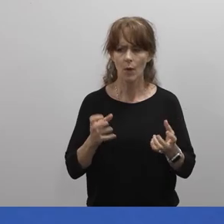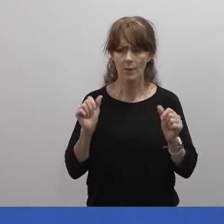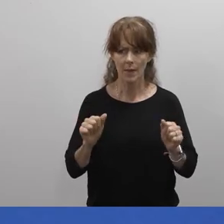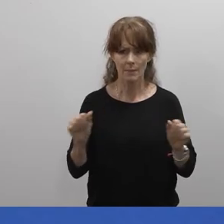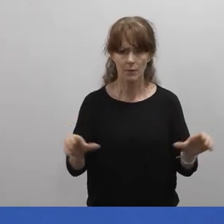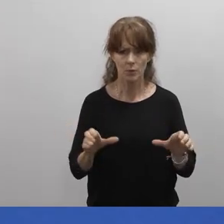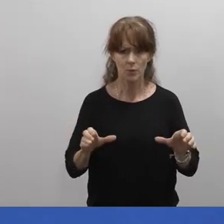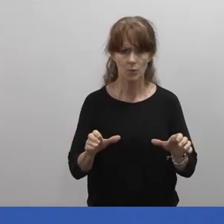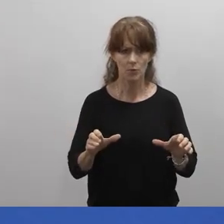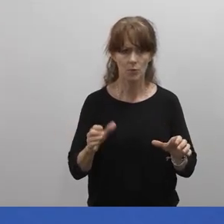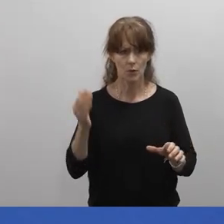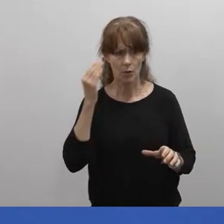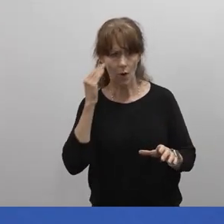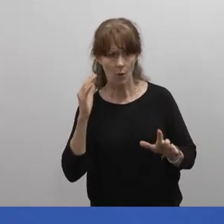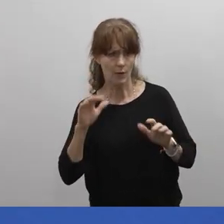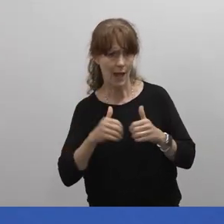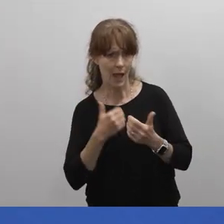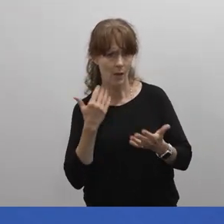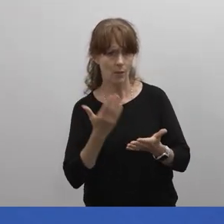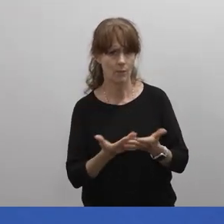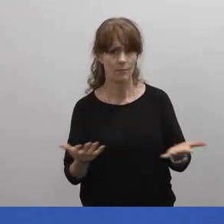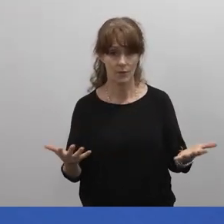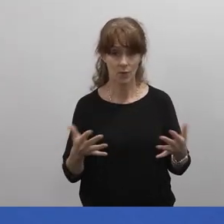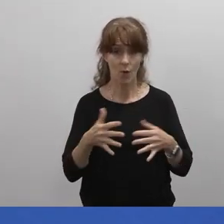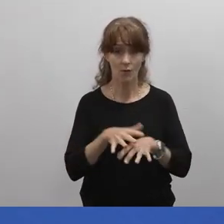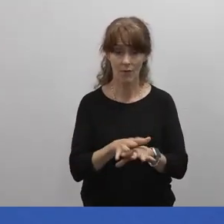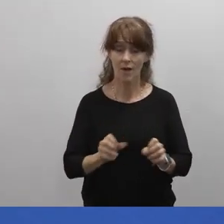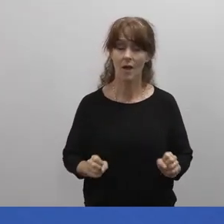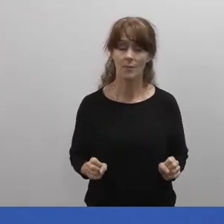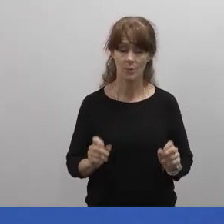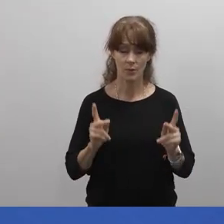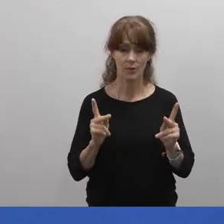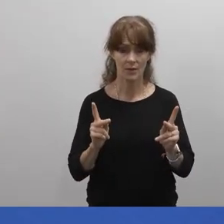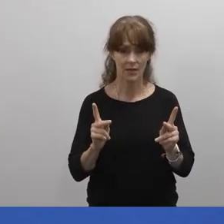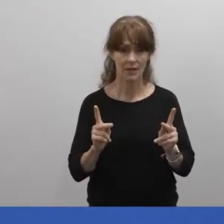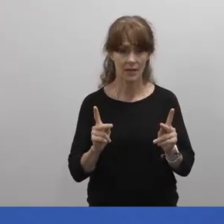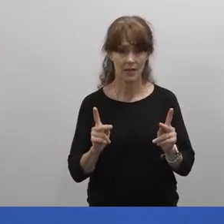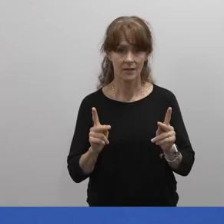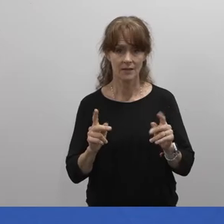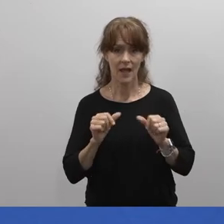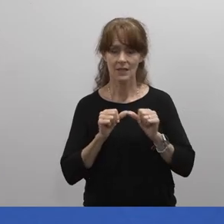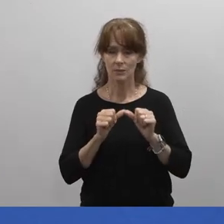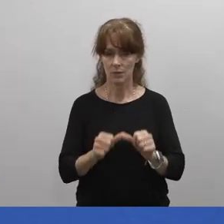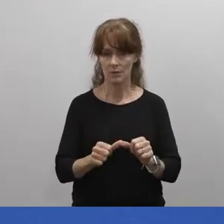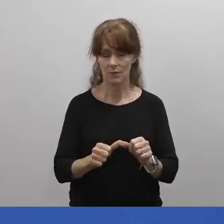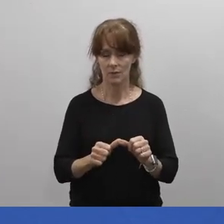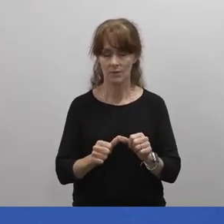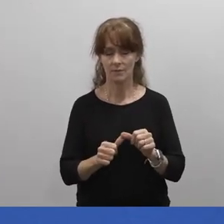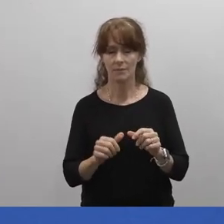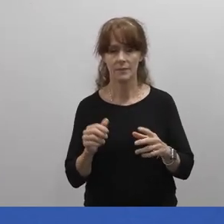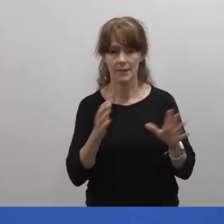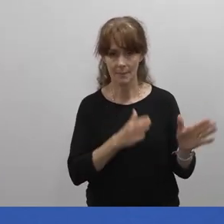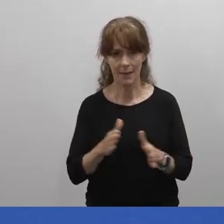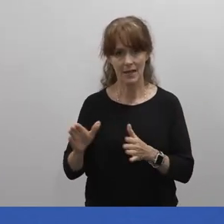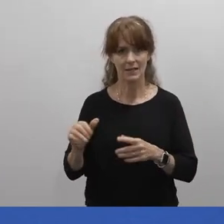do and know and how we get there, there's overlap there. So a real opportunity as we move forward in the planning and the